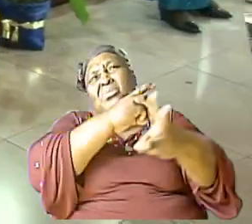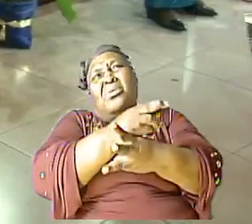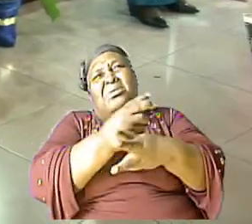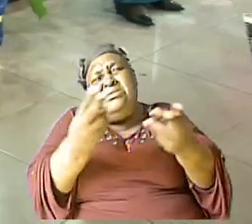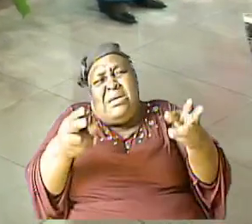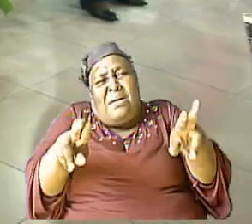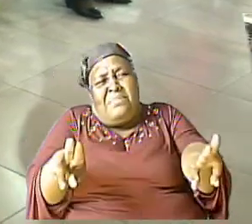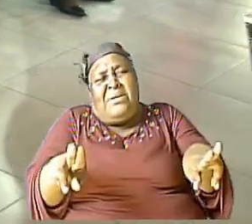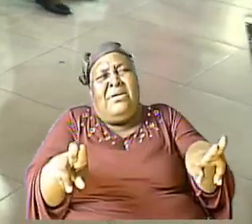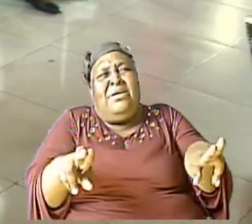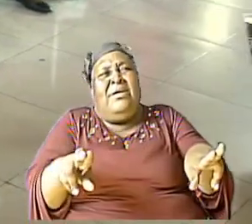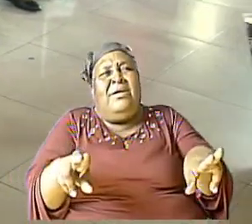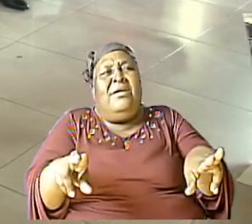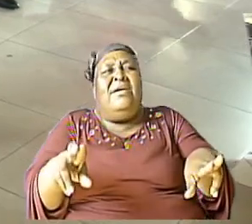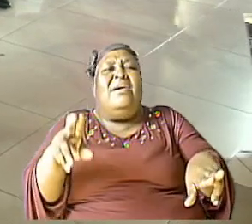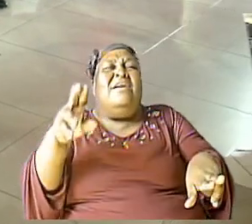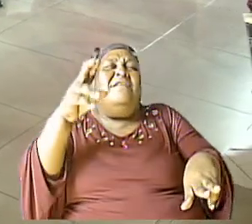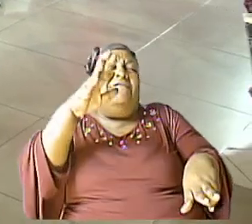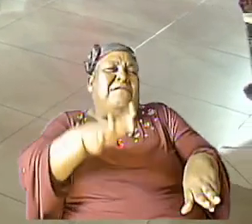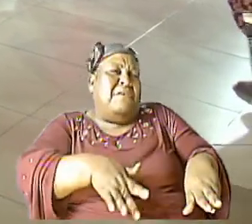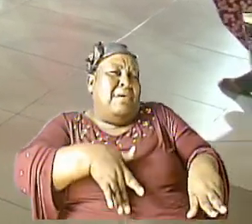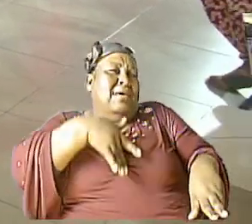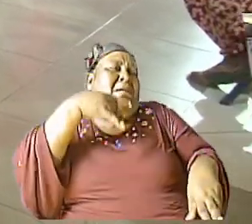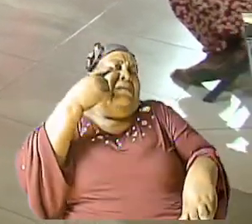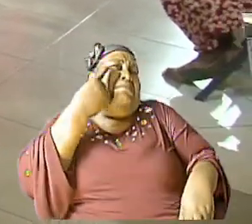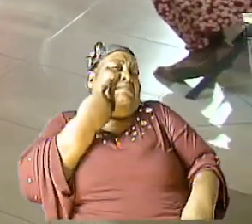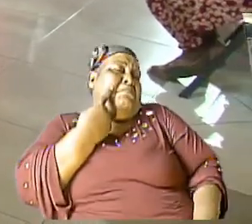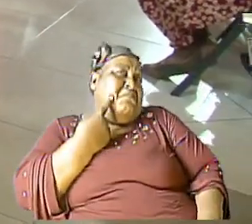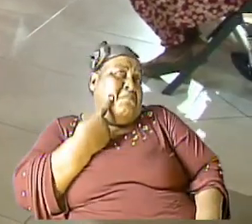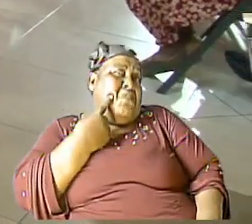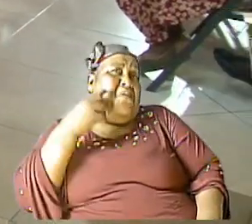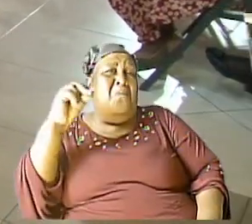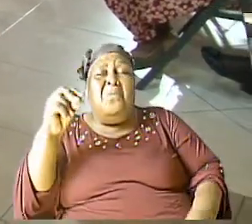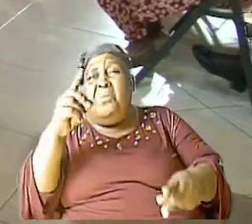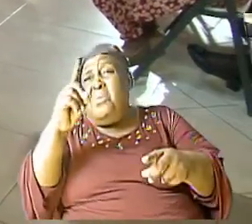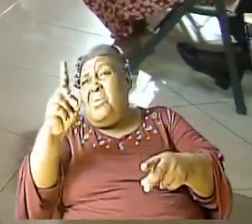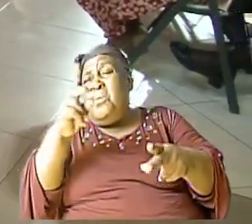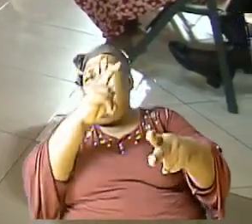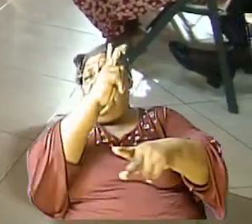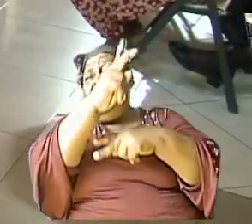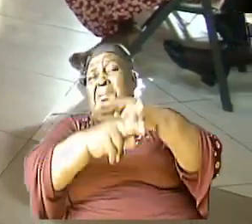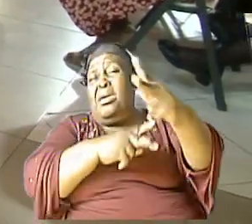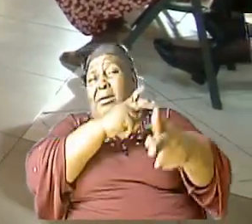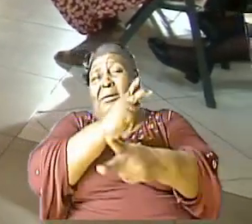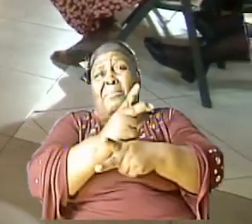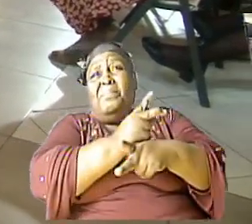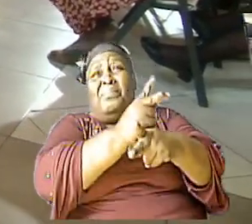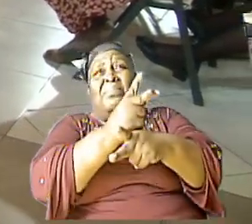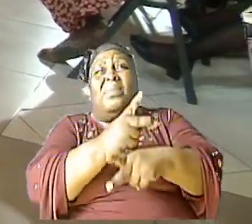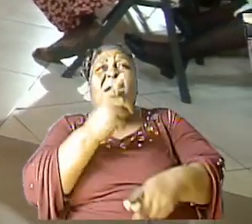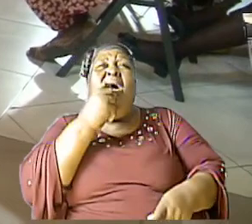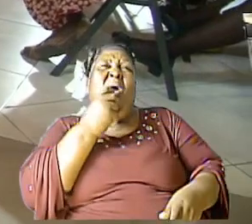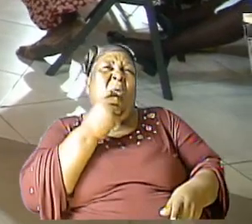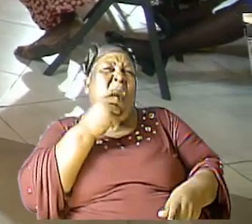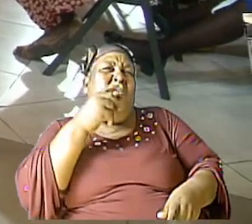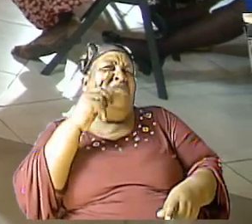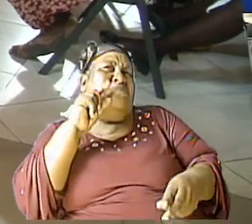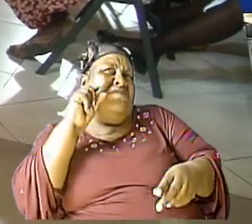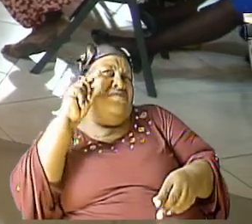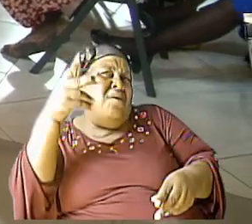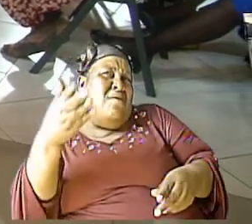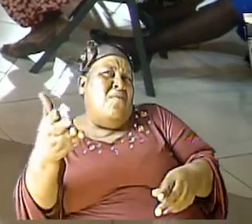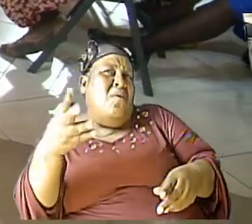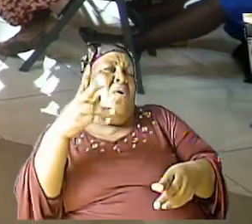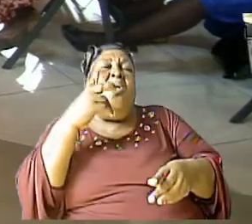on? Feeling lonely, like no one cares. Who to talk to? Who